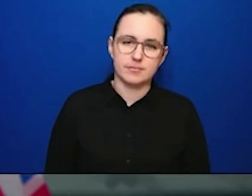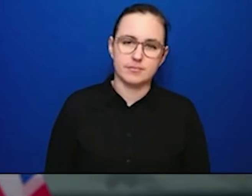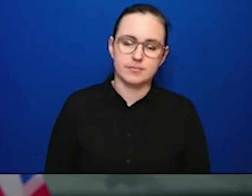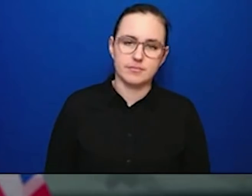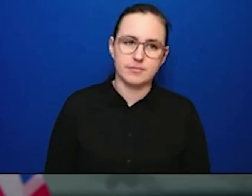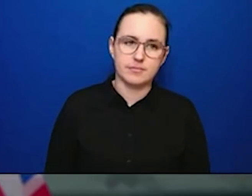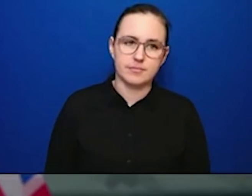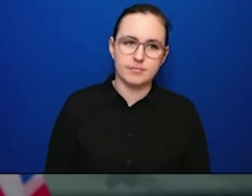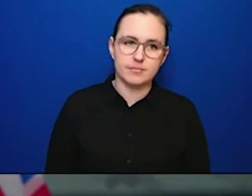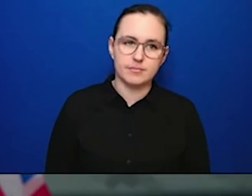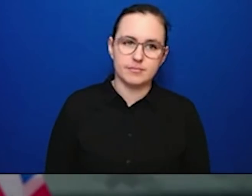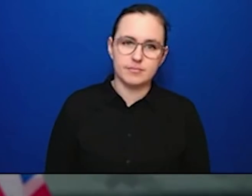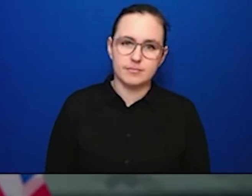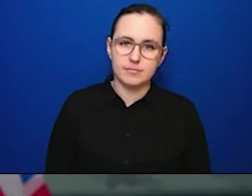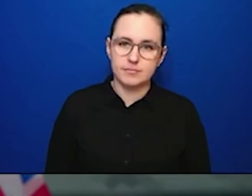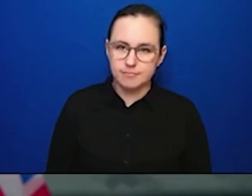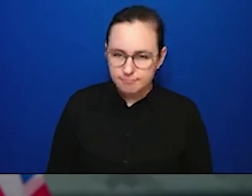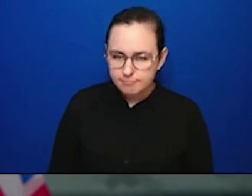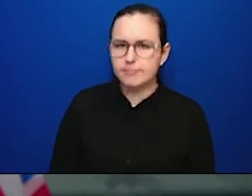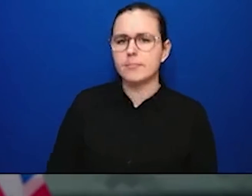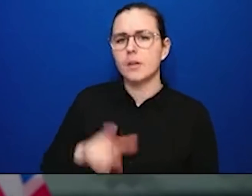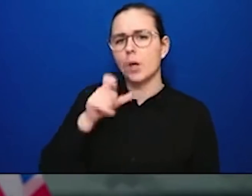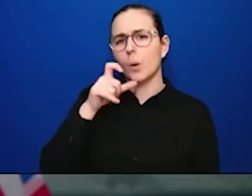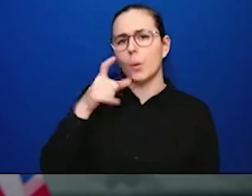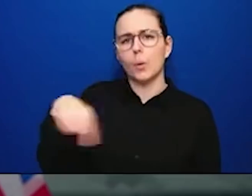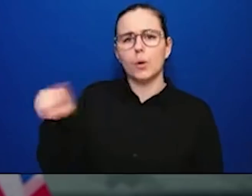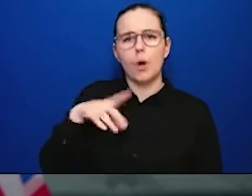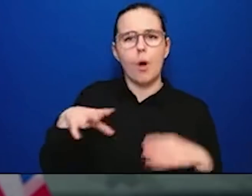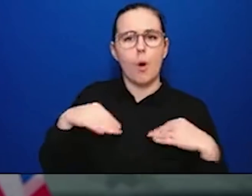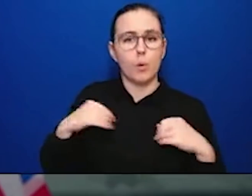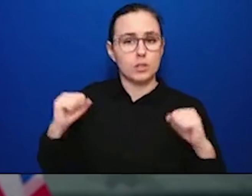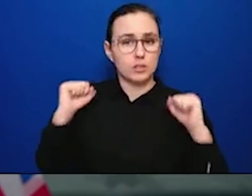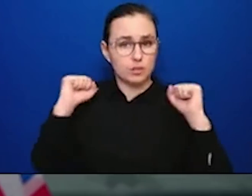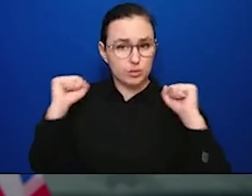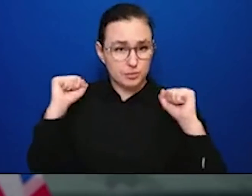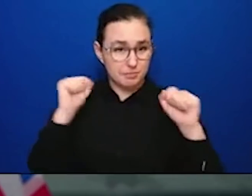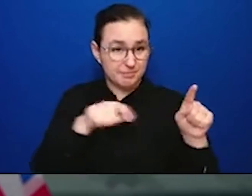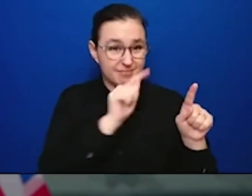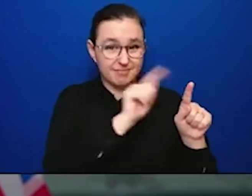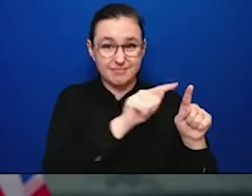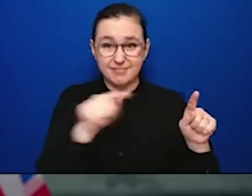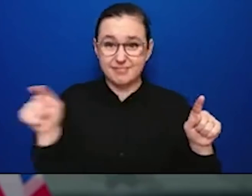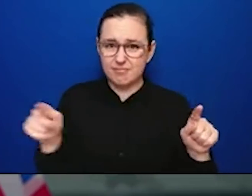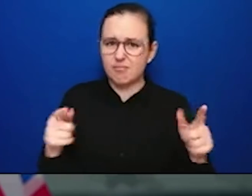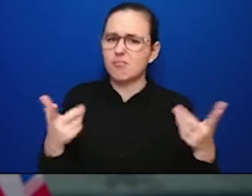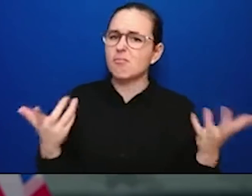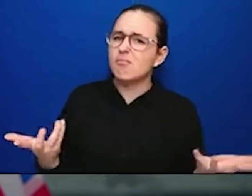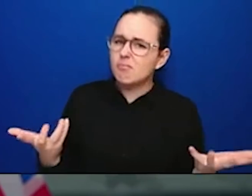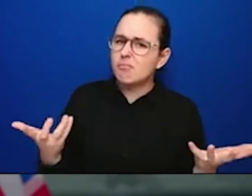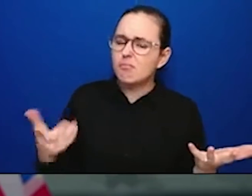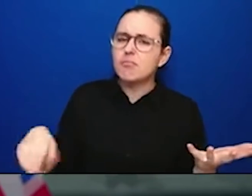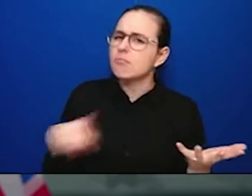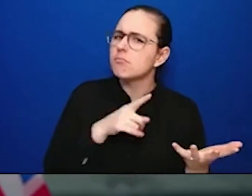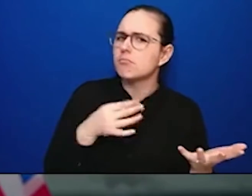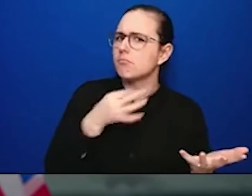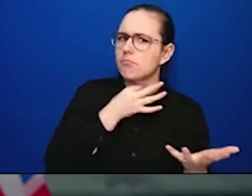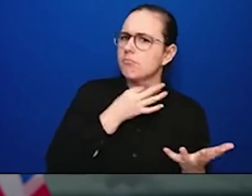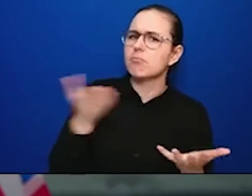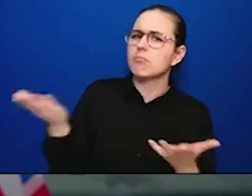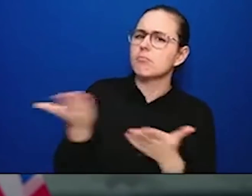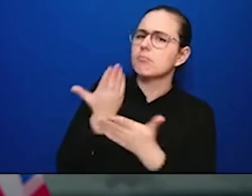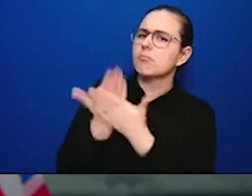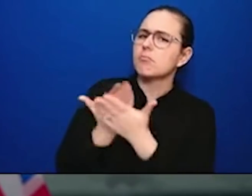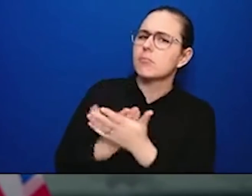The gym owners we have spoken to want to see the data around COVID transmission in gyms.